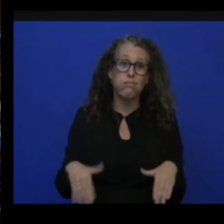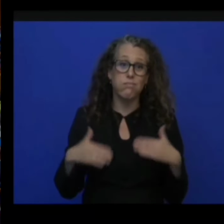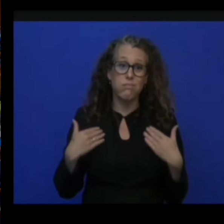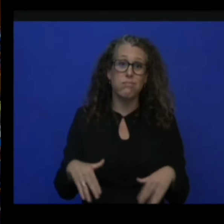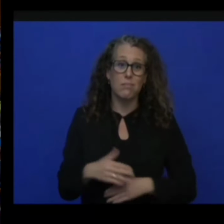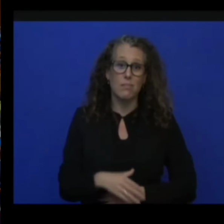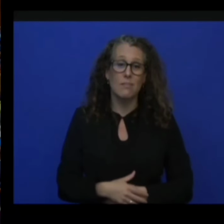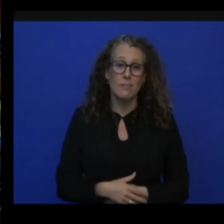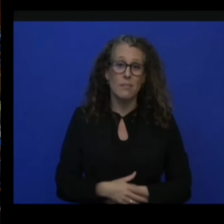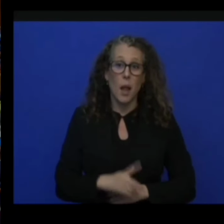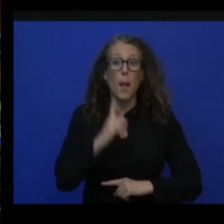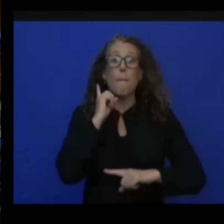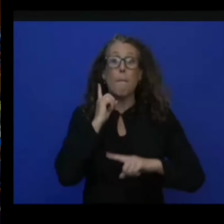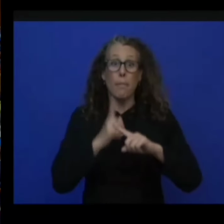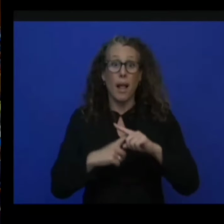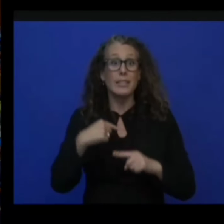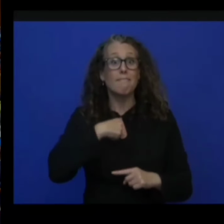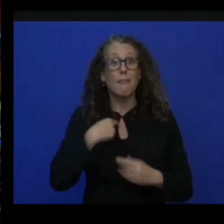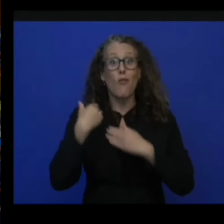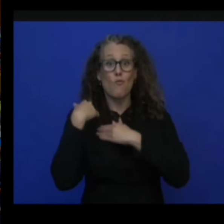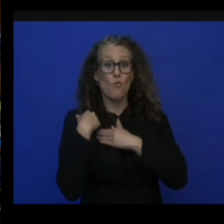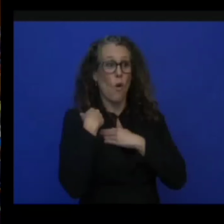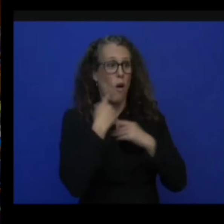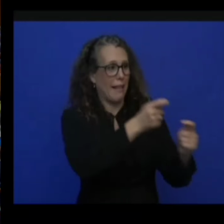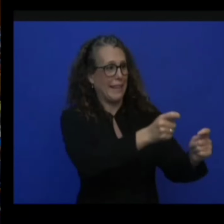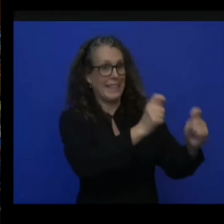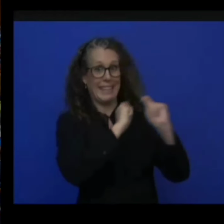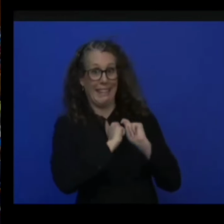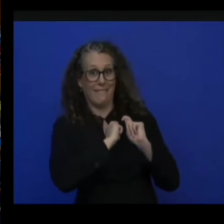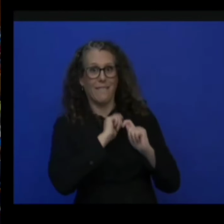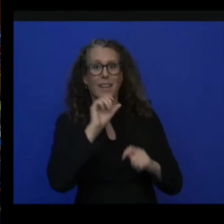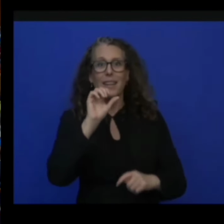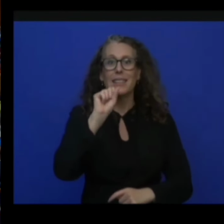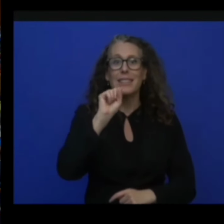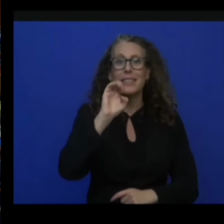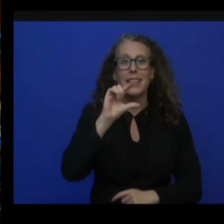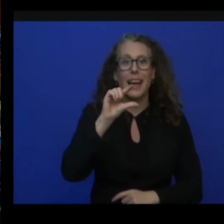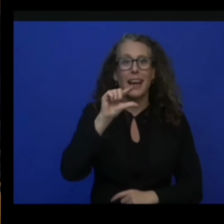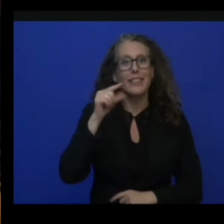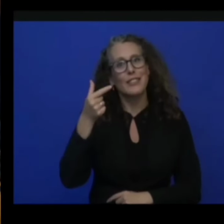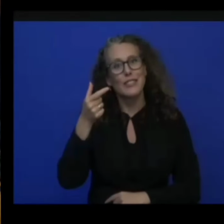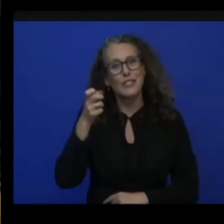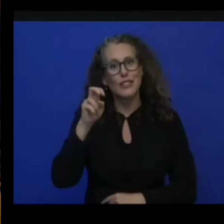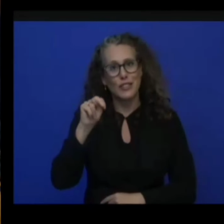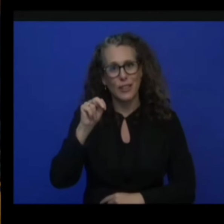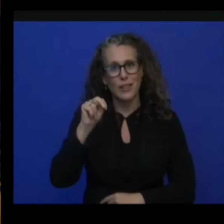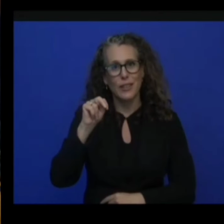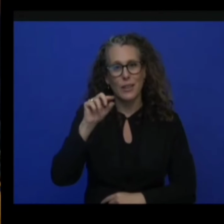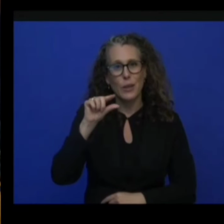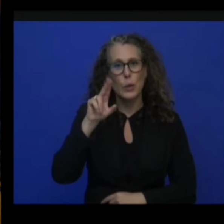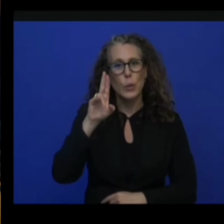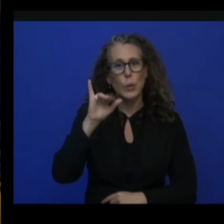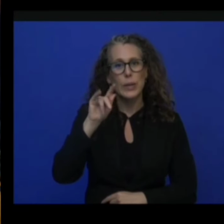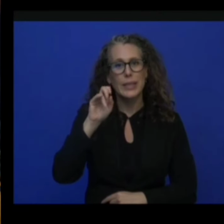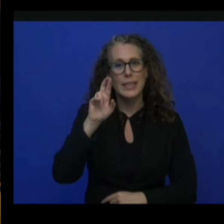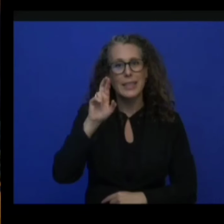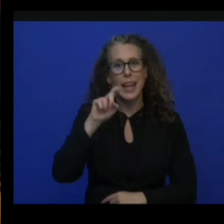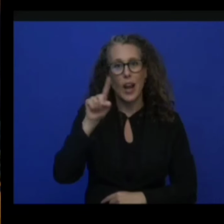me by Secretary General Antonio Guterres as co-chair of the